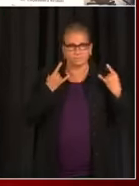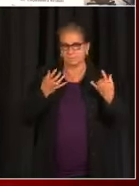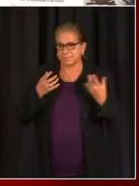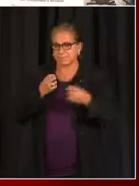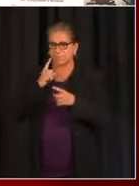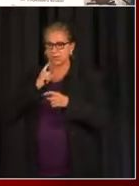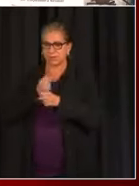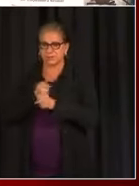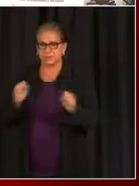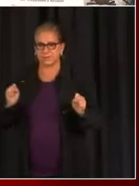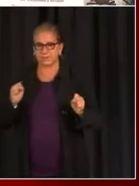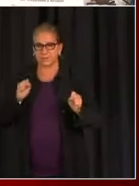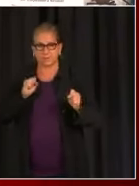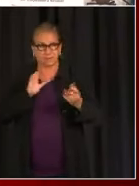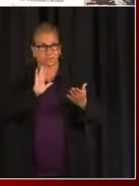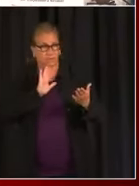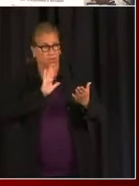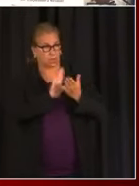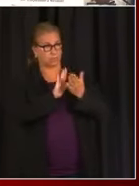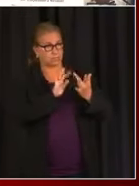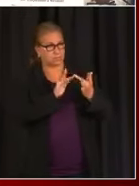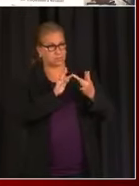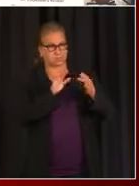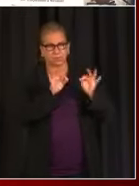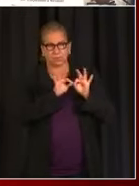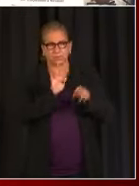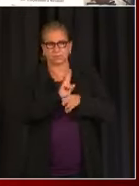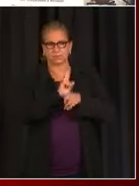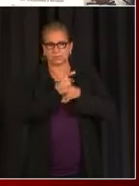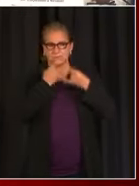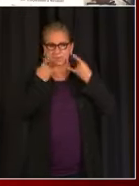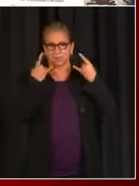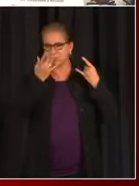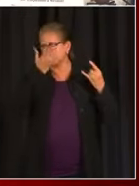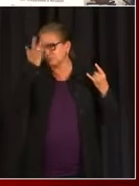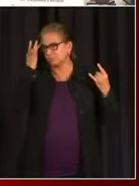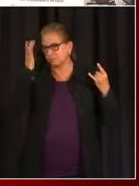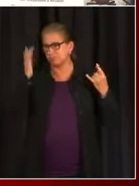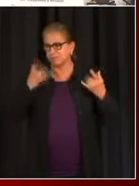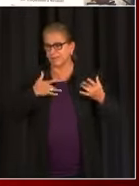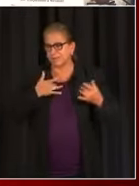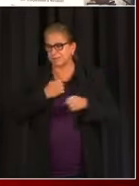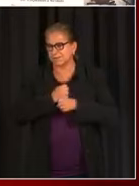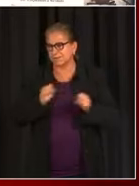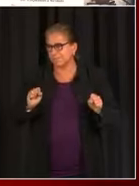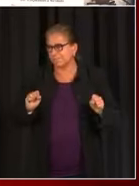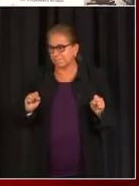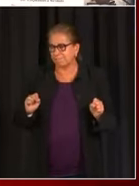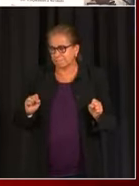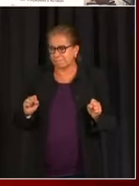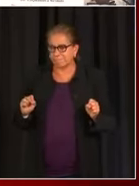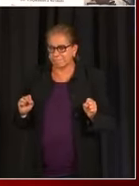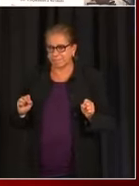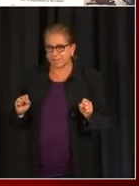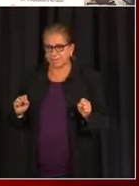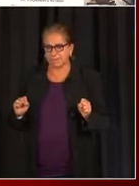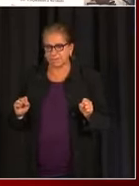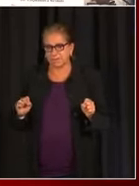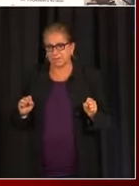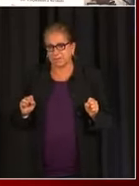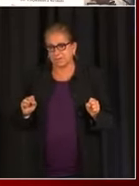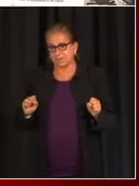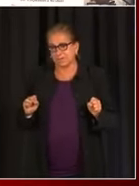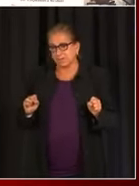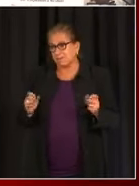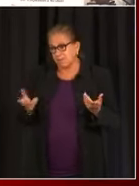close contact with a student who is positive for COVID-19. It allows for an assessment as to not only distance,